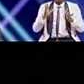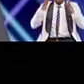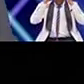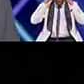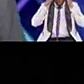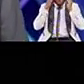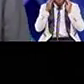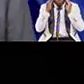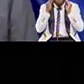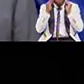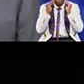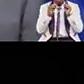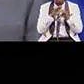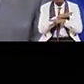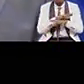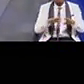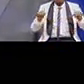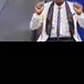Don't easily give up.